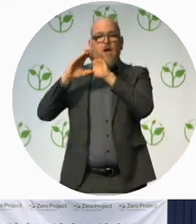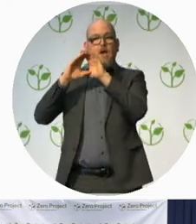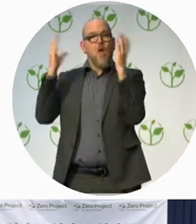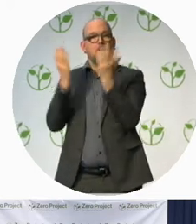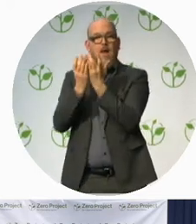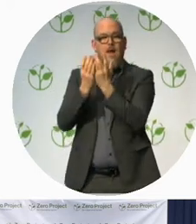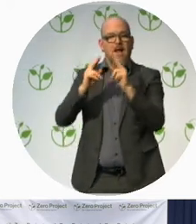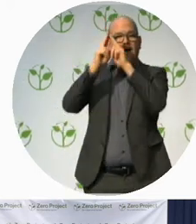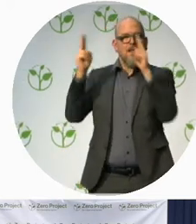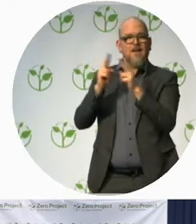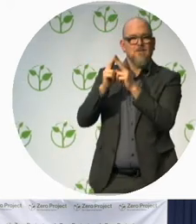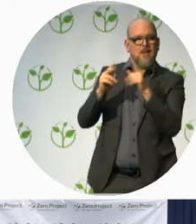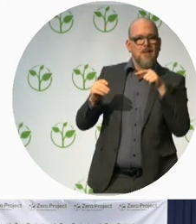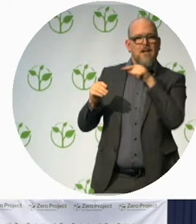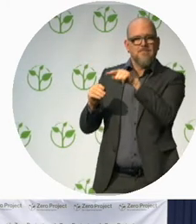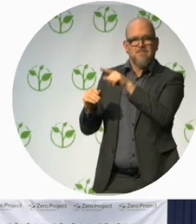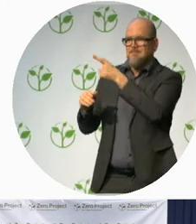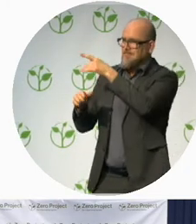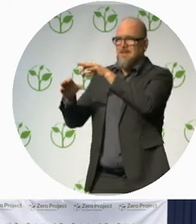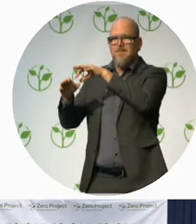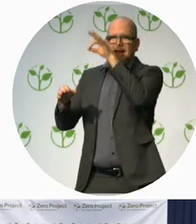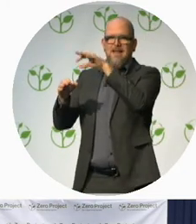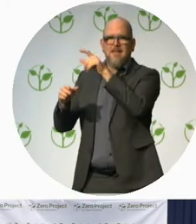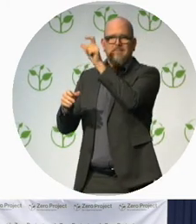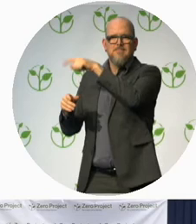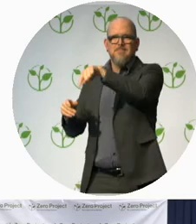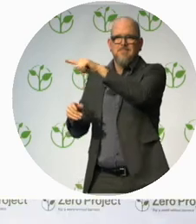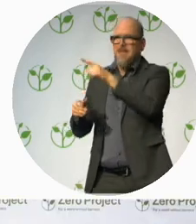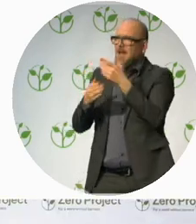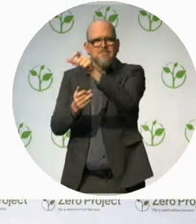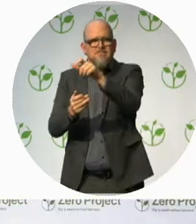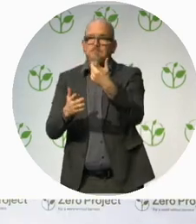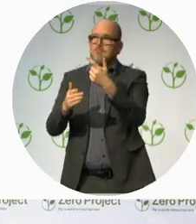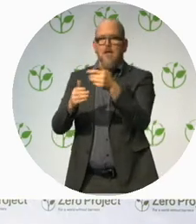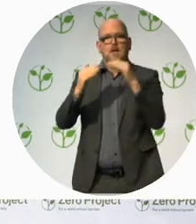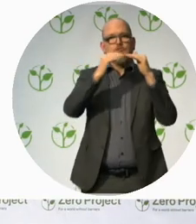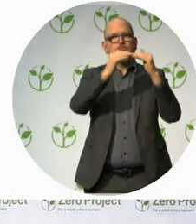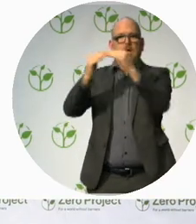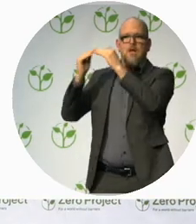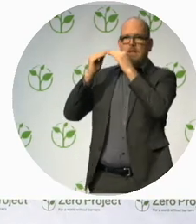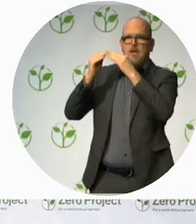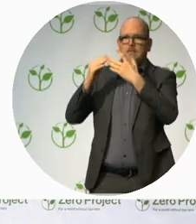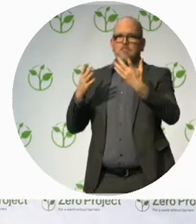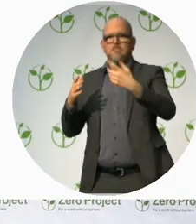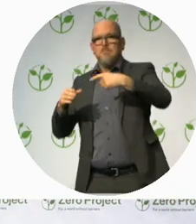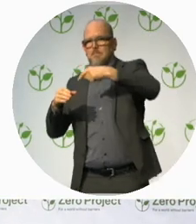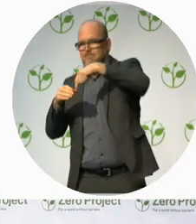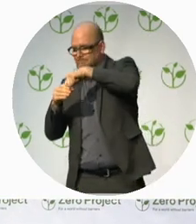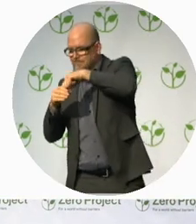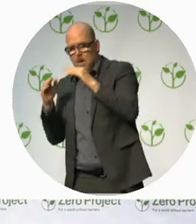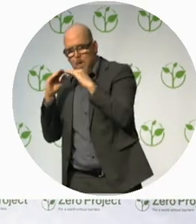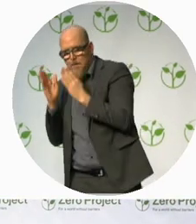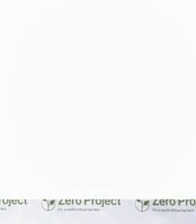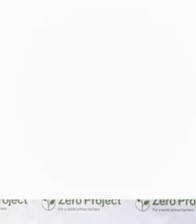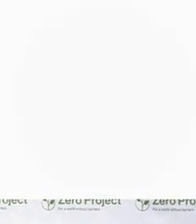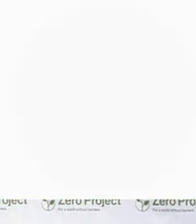Congratulations to Wayfinder from the UK and ITU. Wayfinder developed an open standard to make audio navigation systems